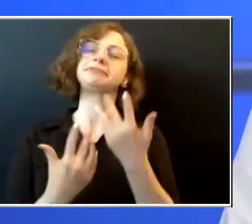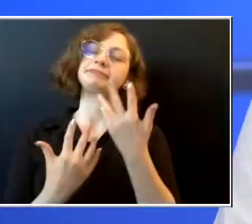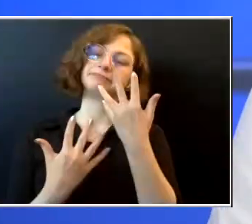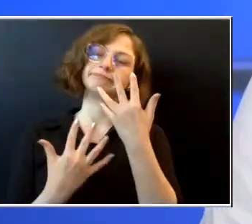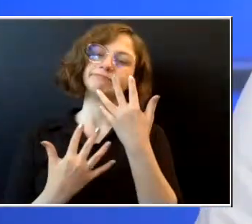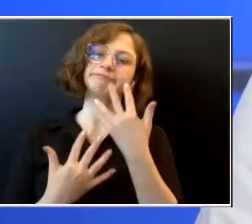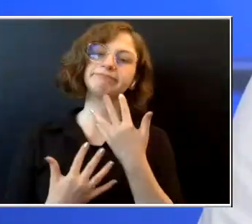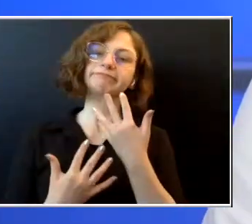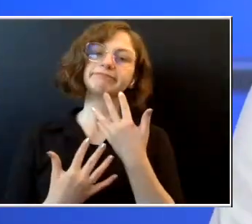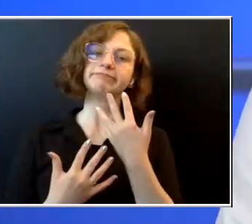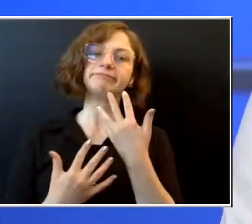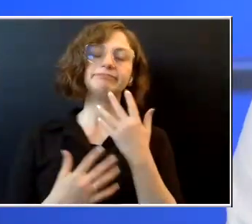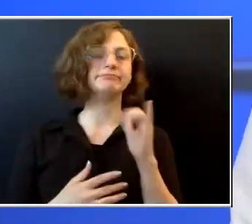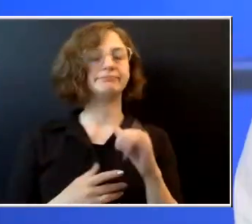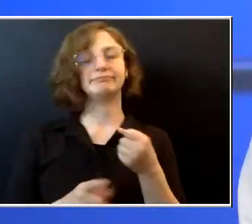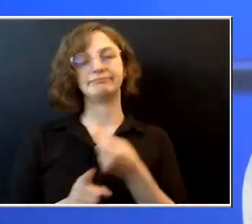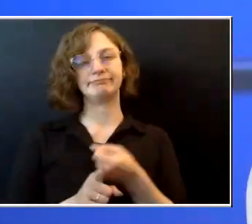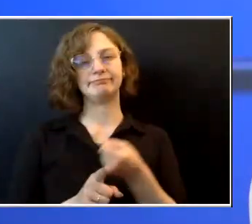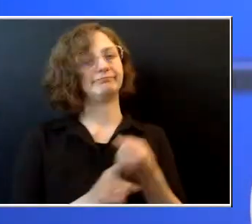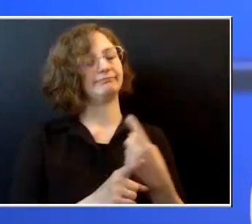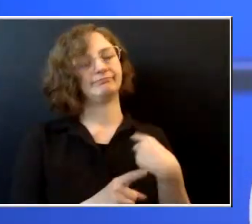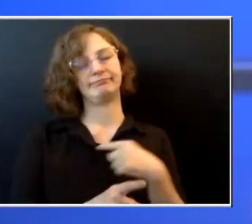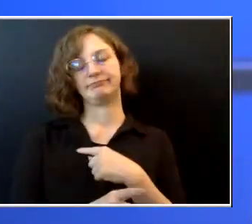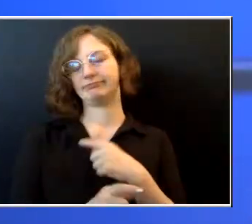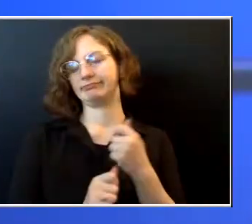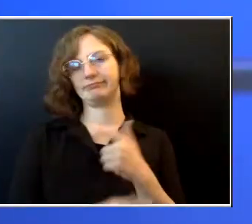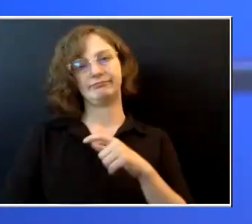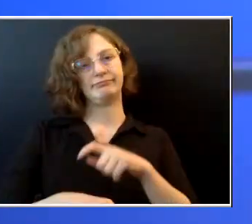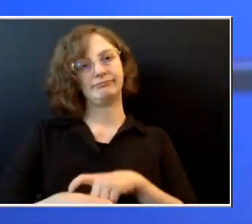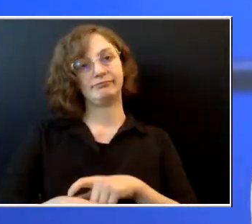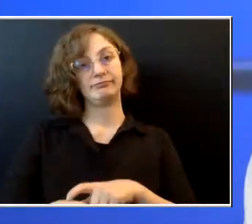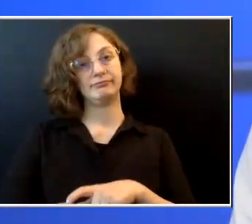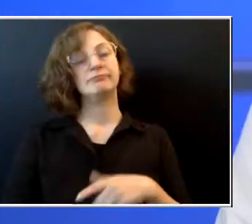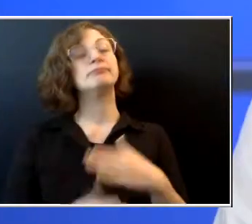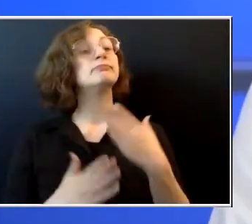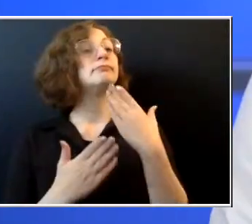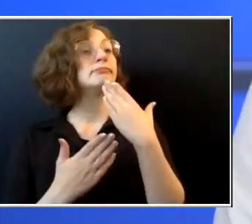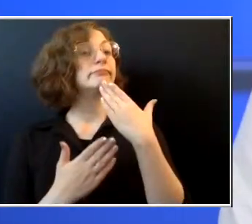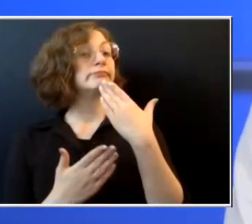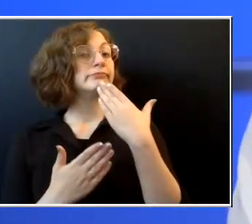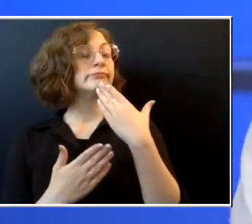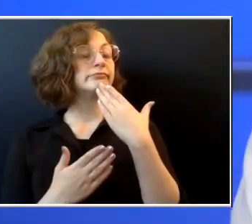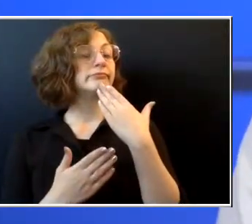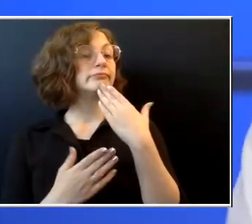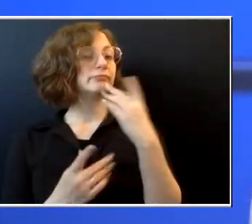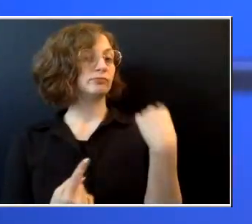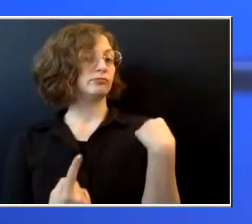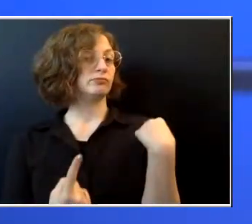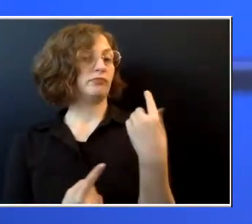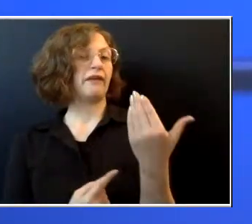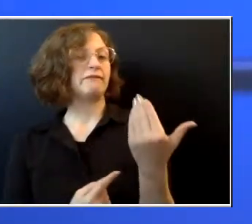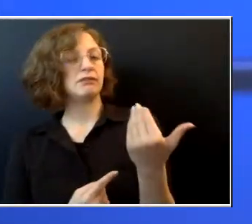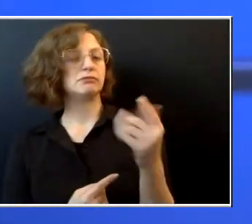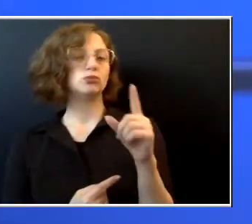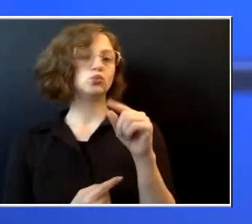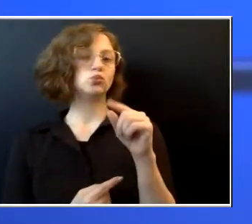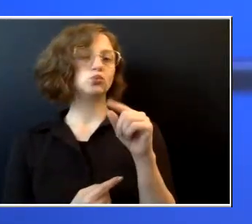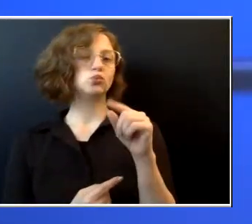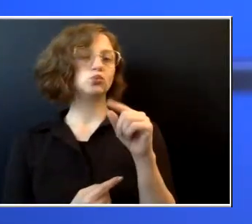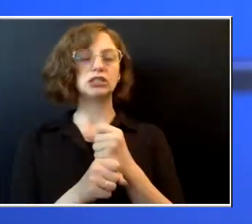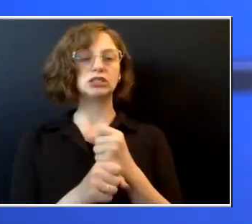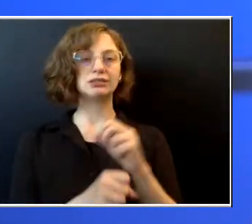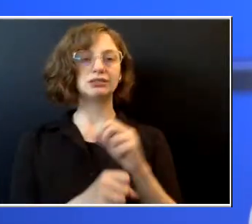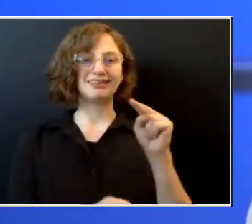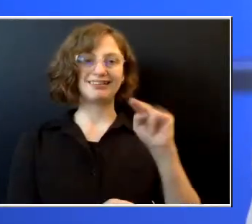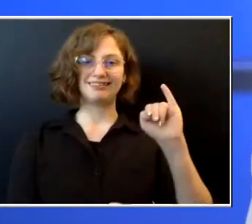every step of the way. Thankfully, for the last 15 to 20 years, support of the NIH has been a